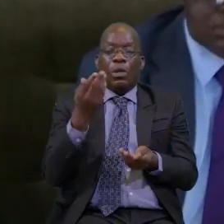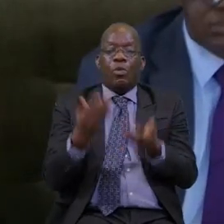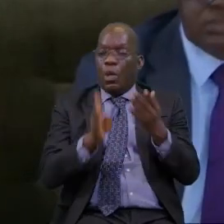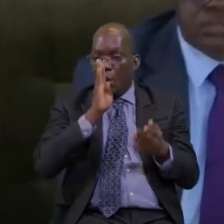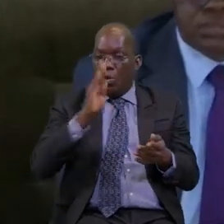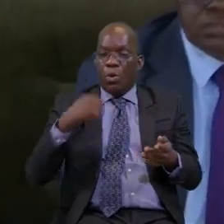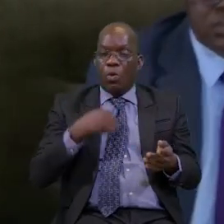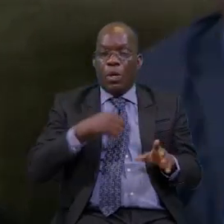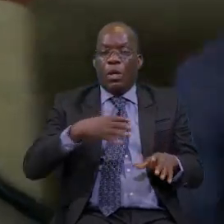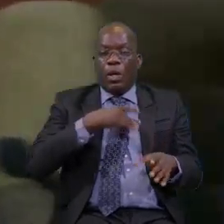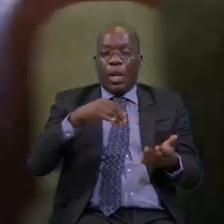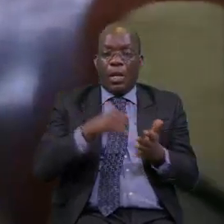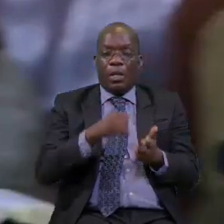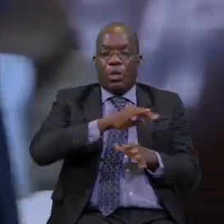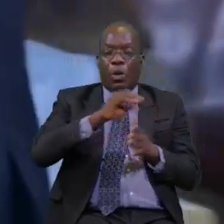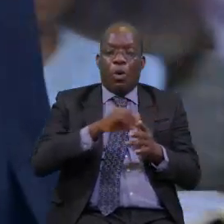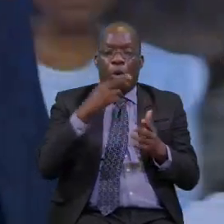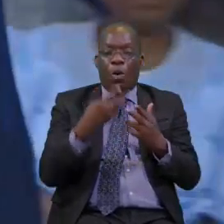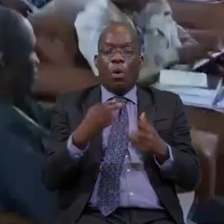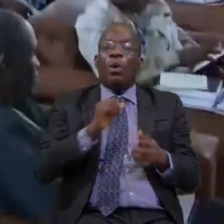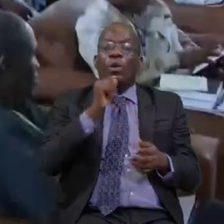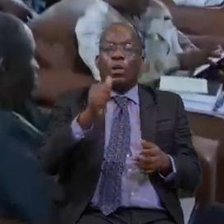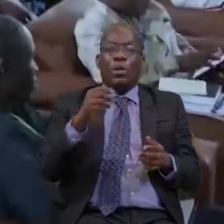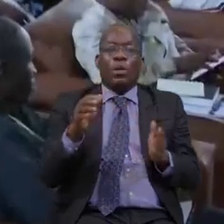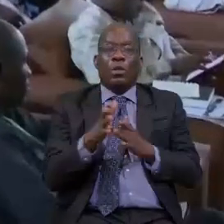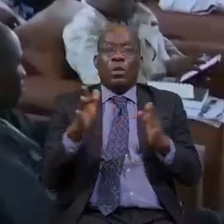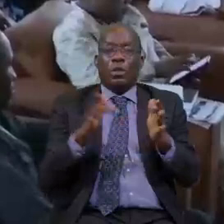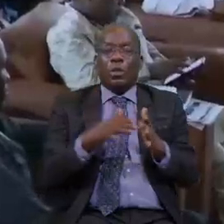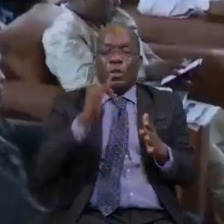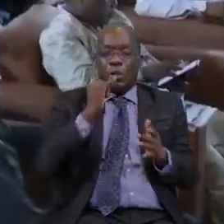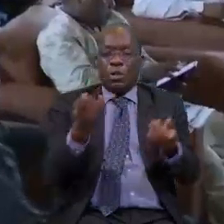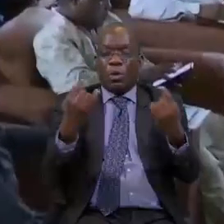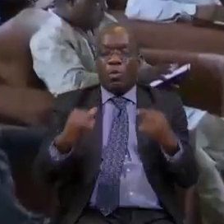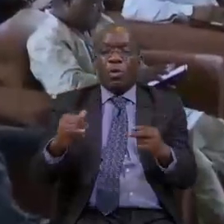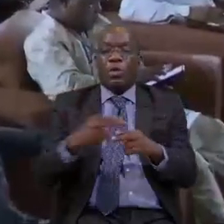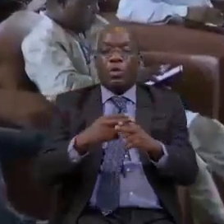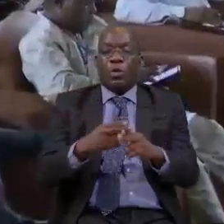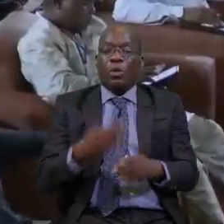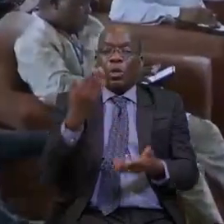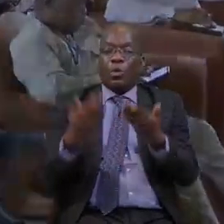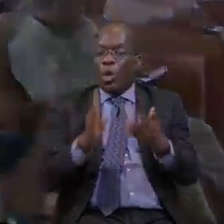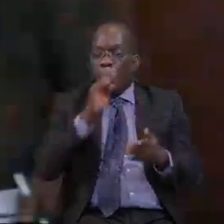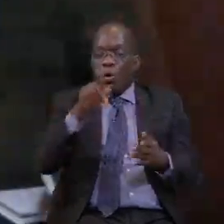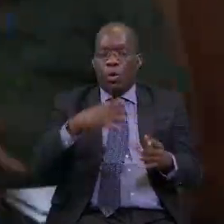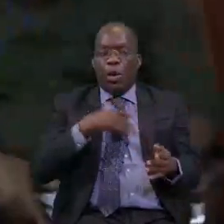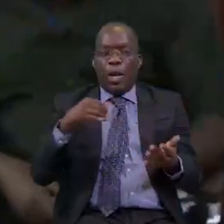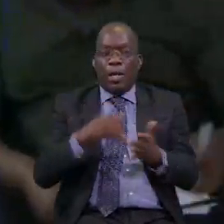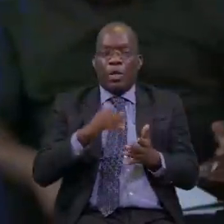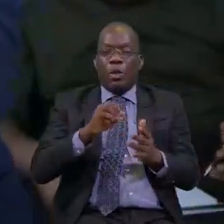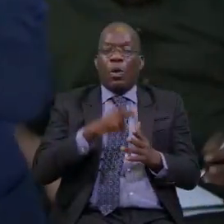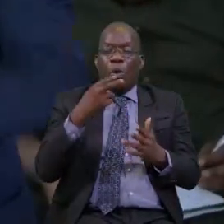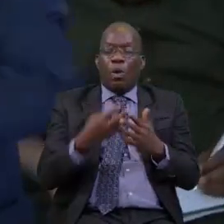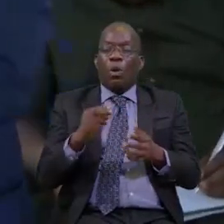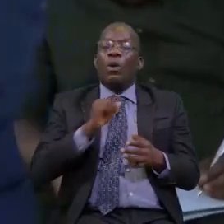not, Jesus is coming soon. Whether you like it or not, whether you approve it